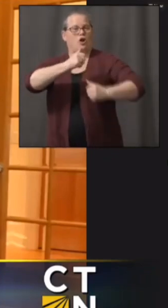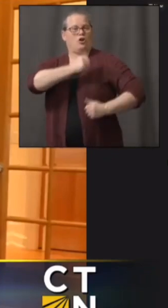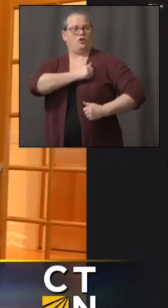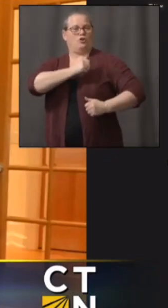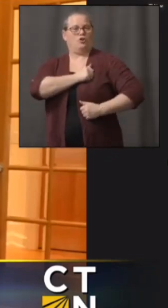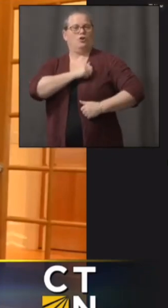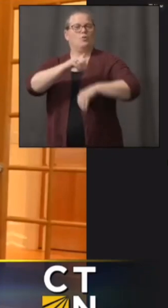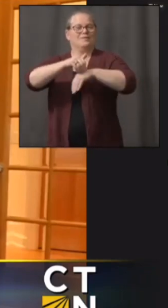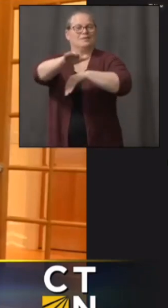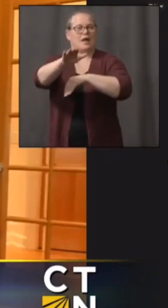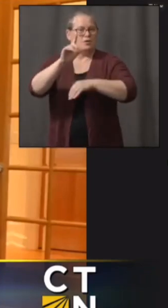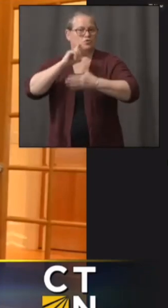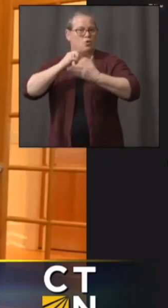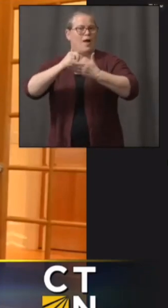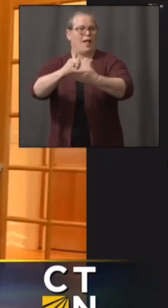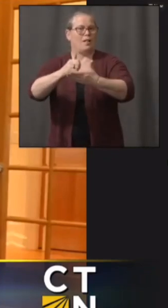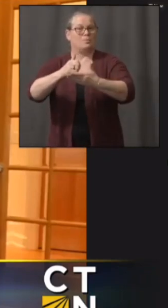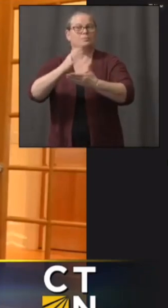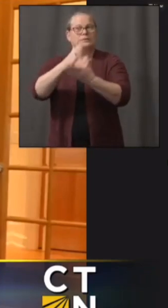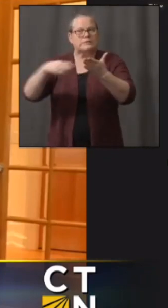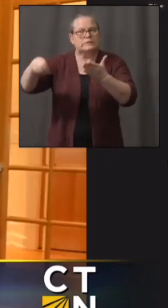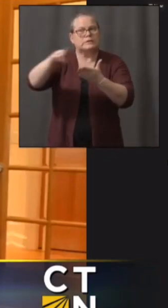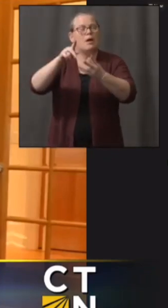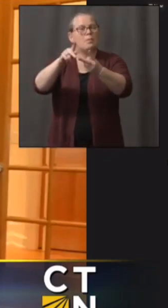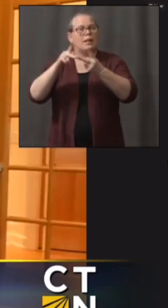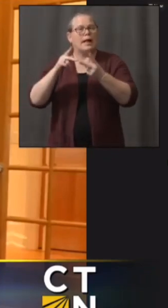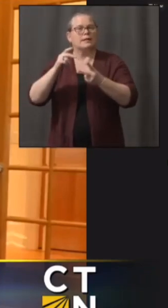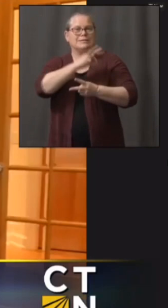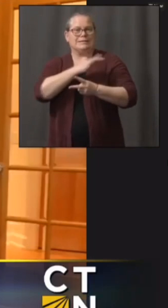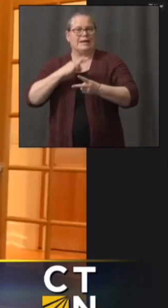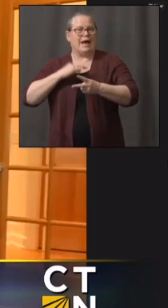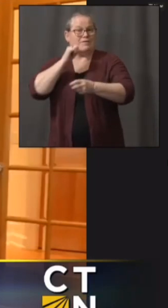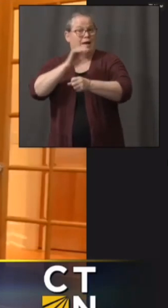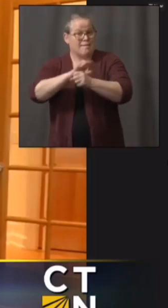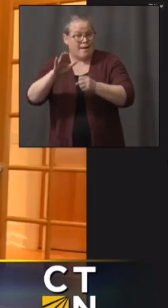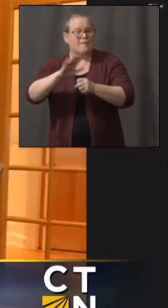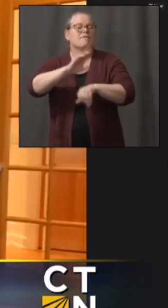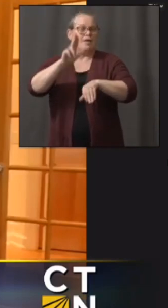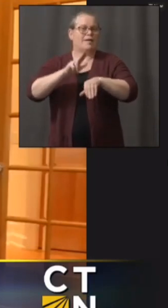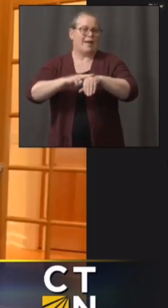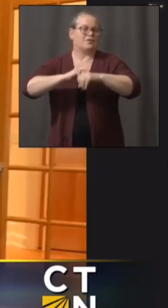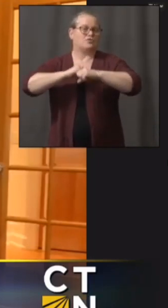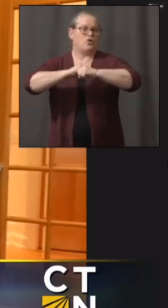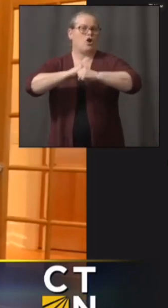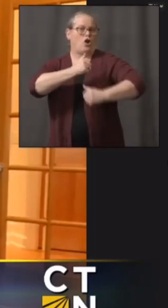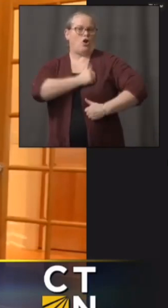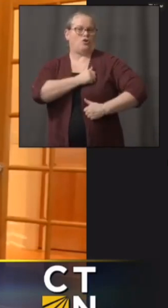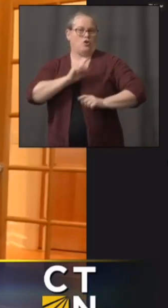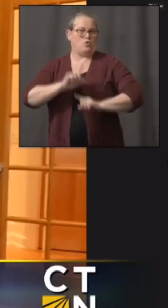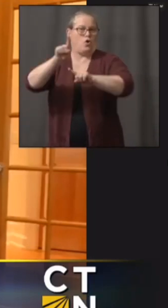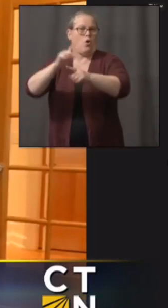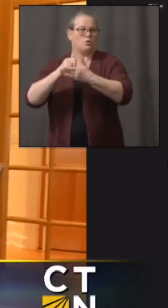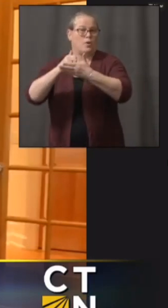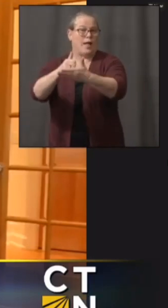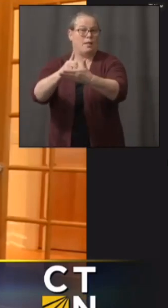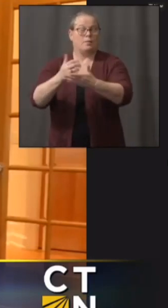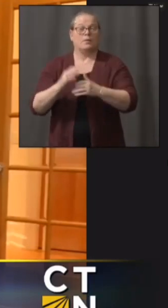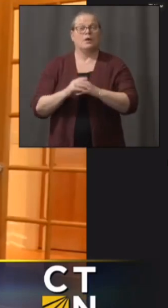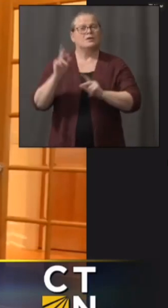staffing shortages. So we ask for people's patience and also want to take the opportunity to thank all of the people